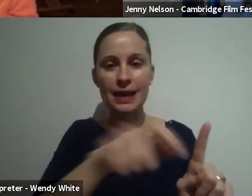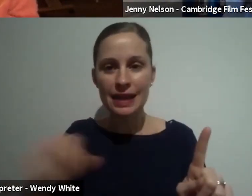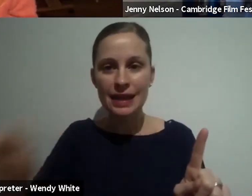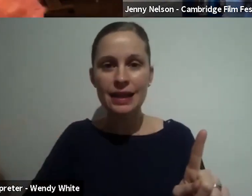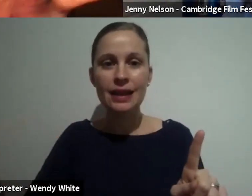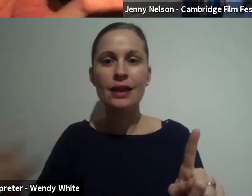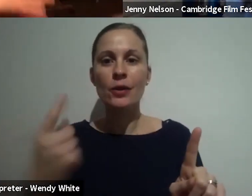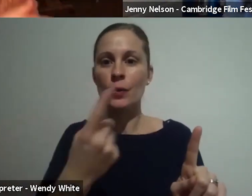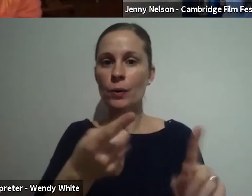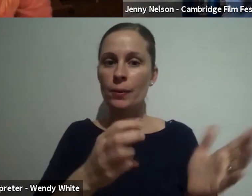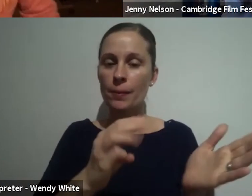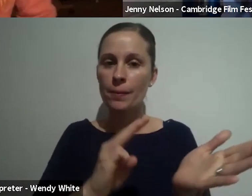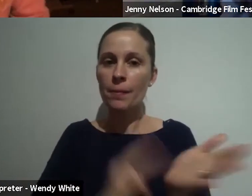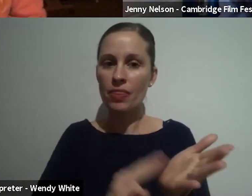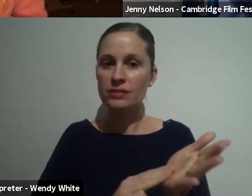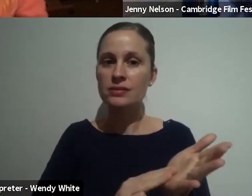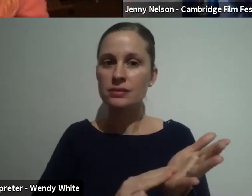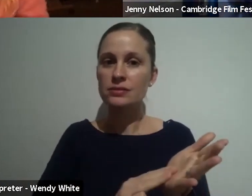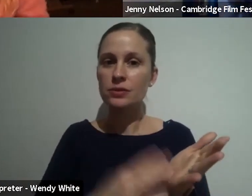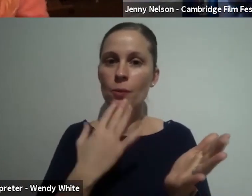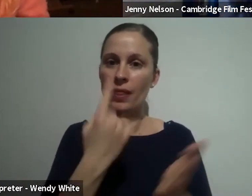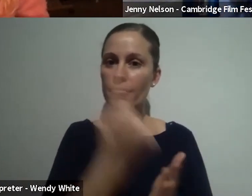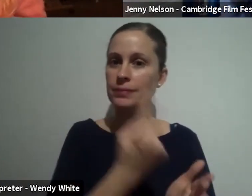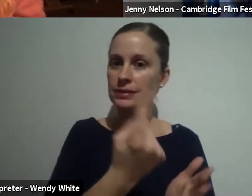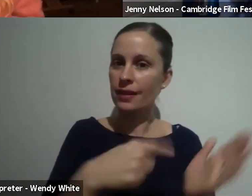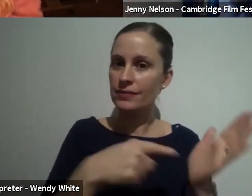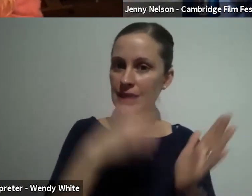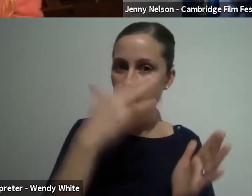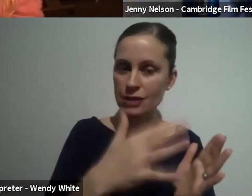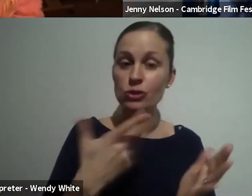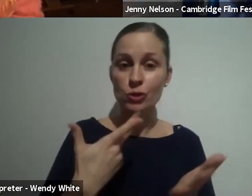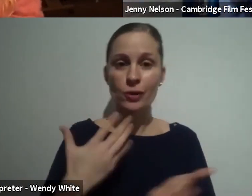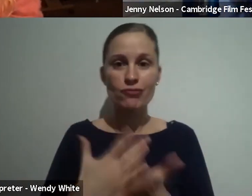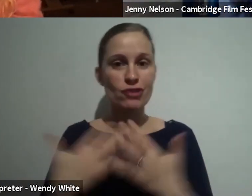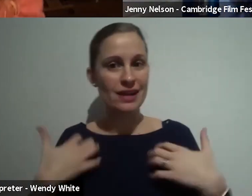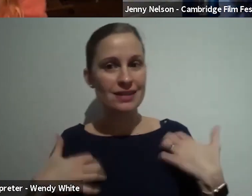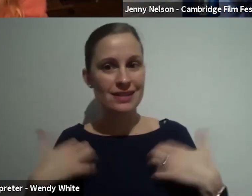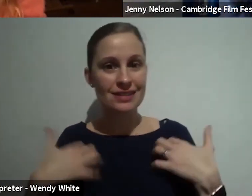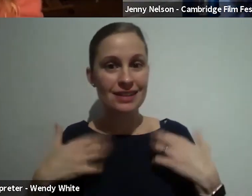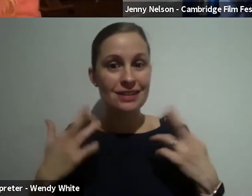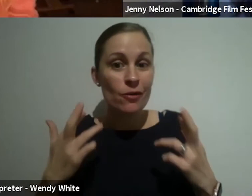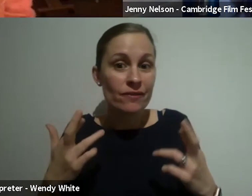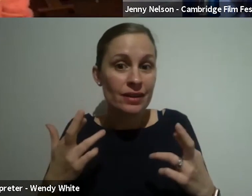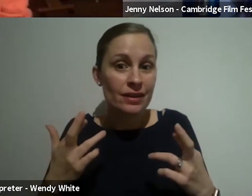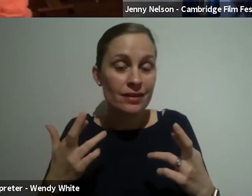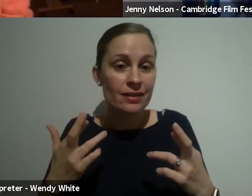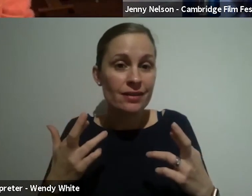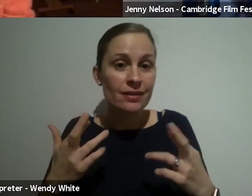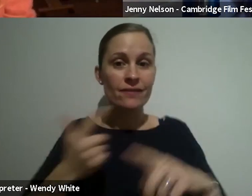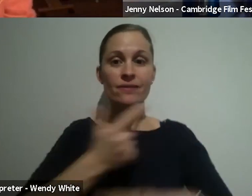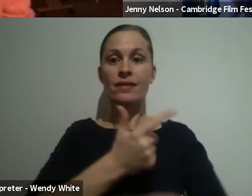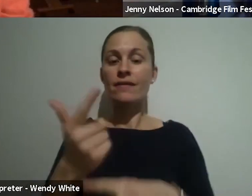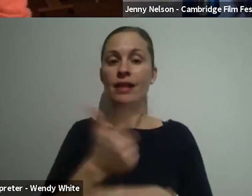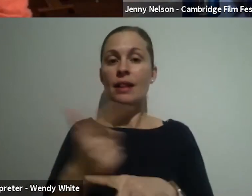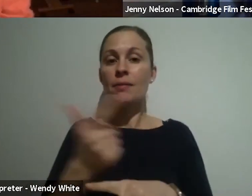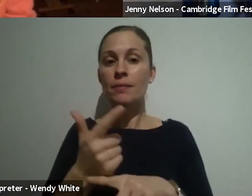were mothers when they were teenagers. And we are very excited. And hopefully we will shoot, we don't